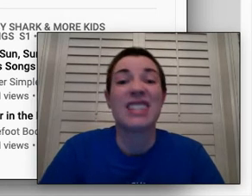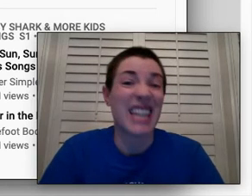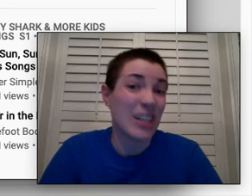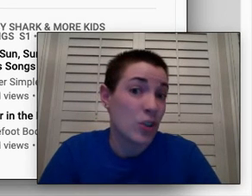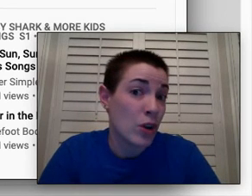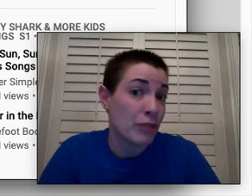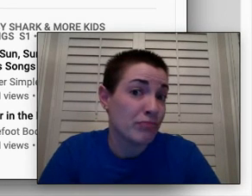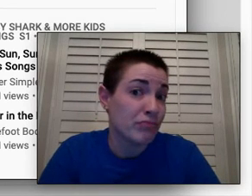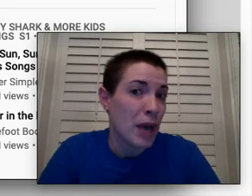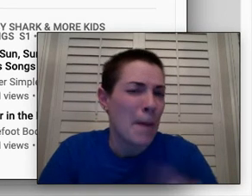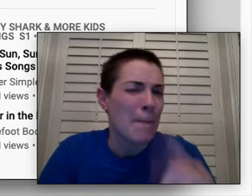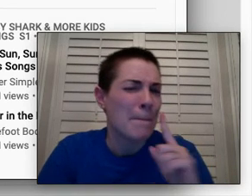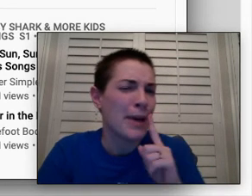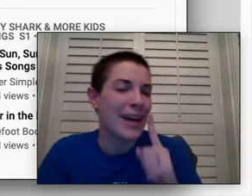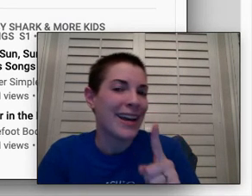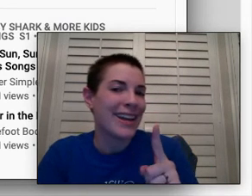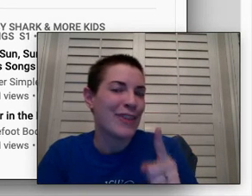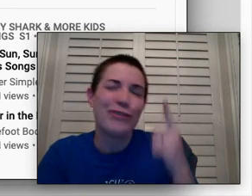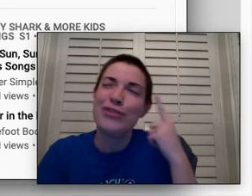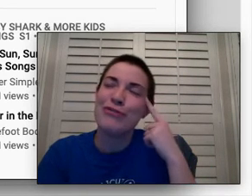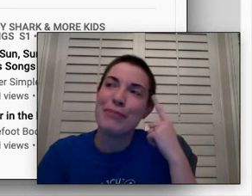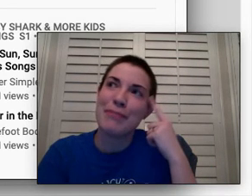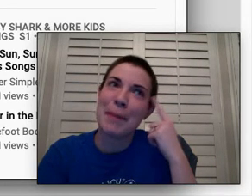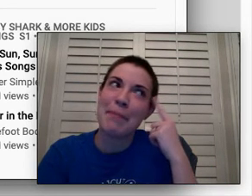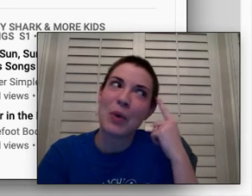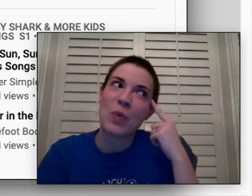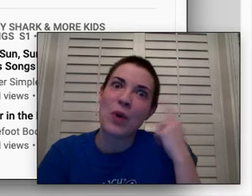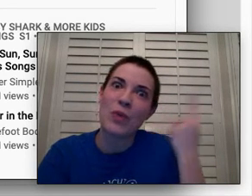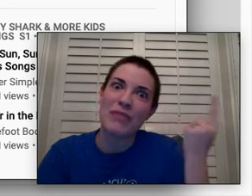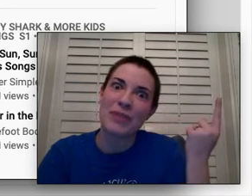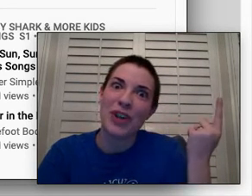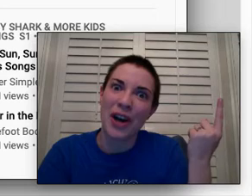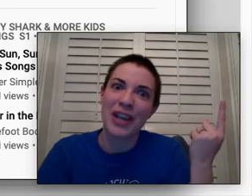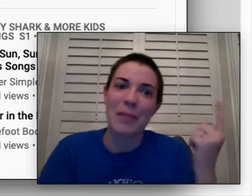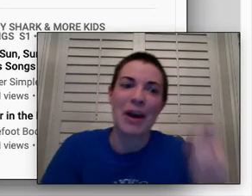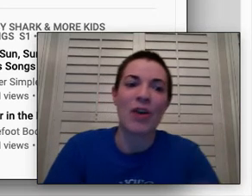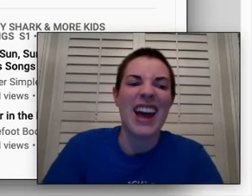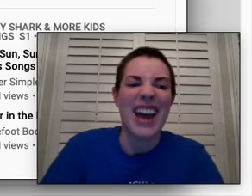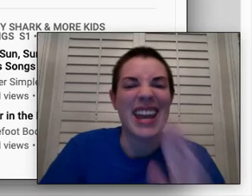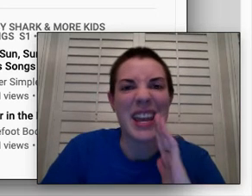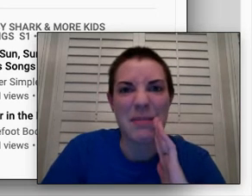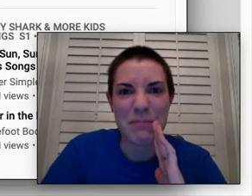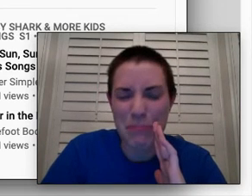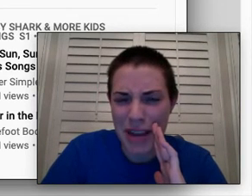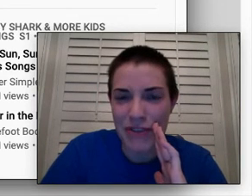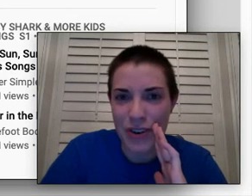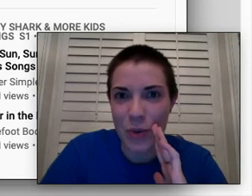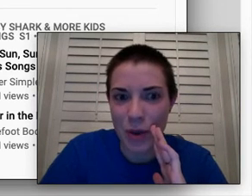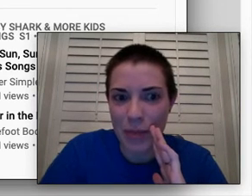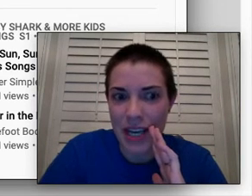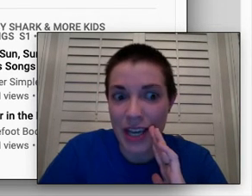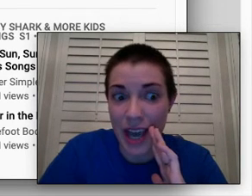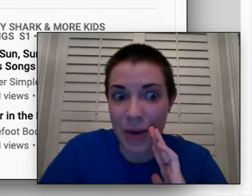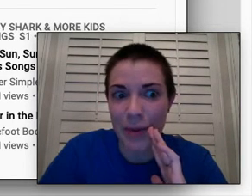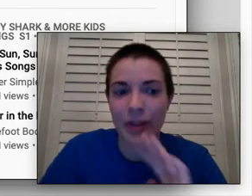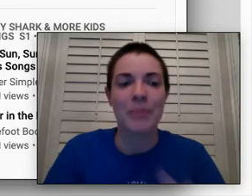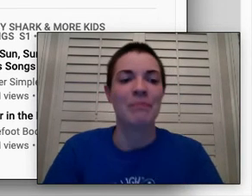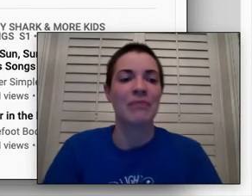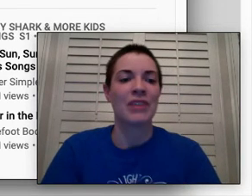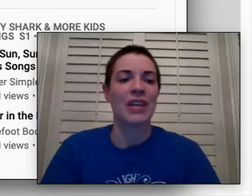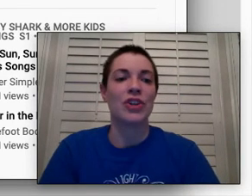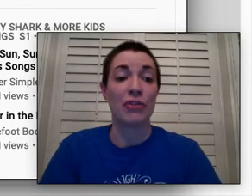it's a dinosaur. But if you remember what we've been talking about, it might very well be a